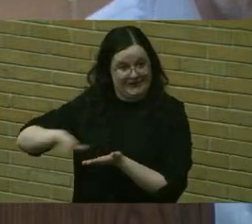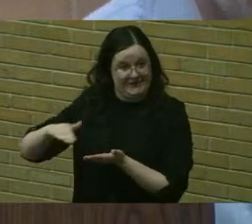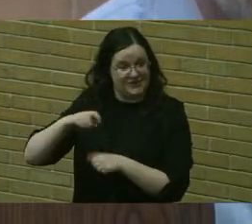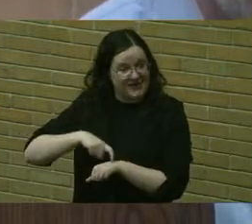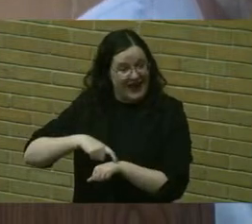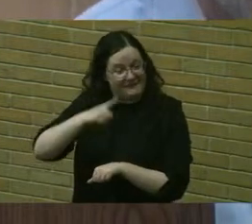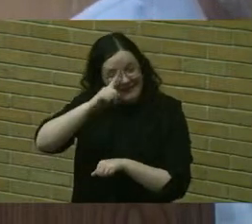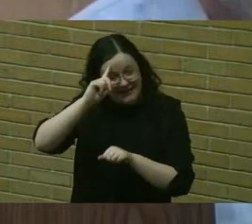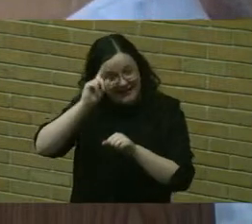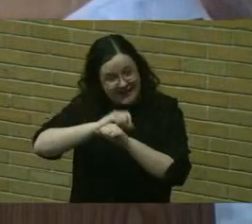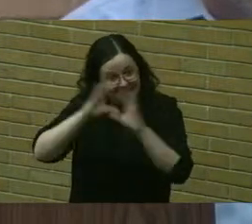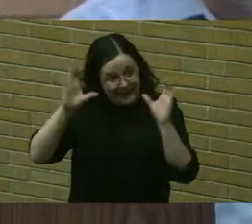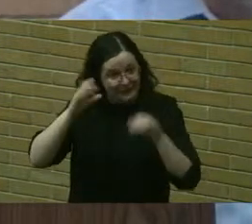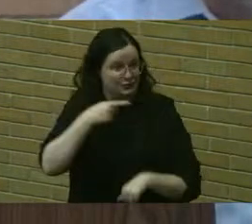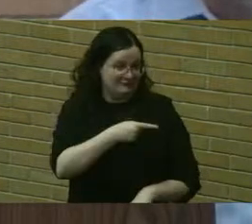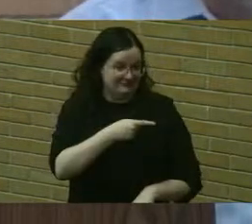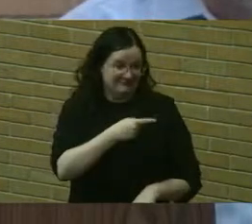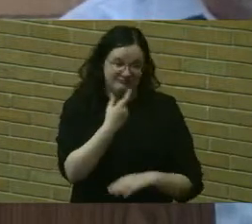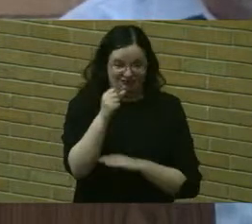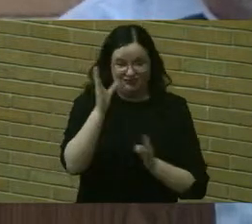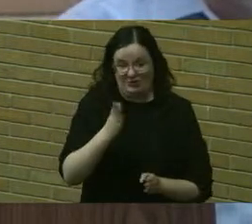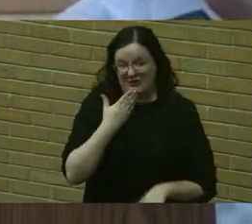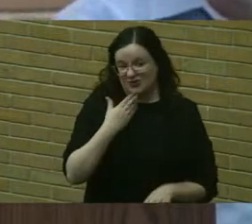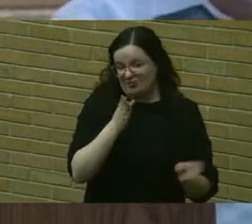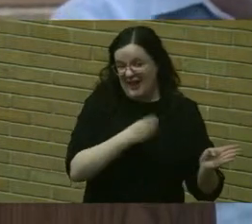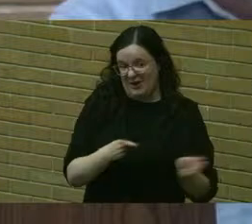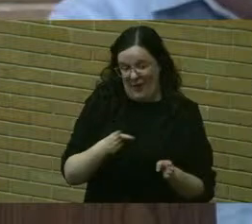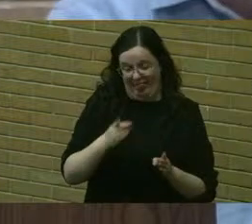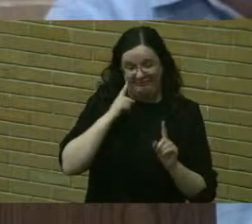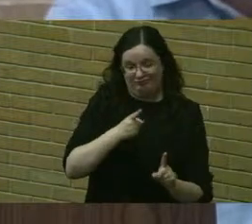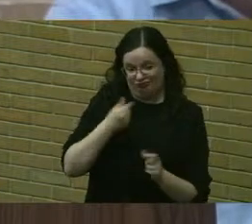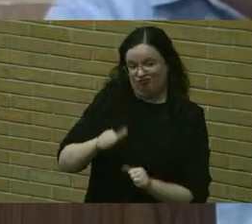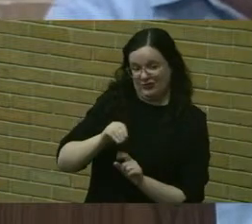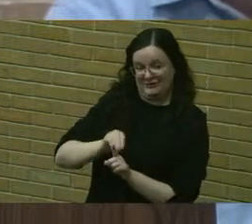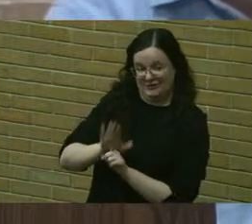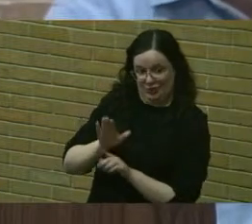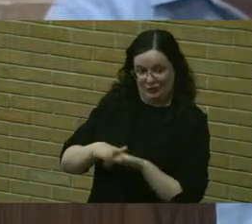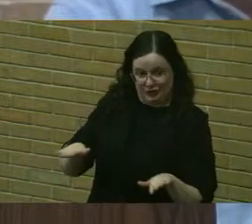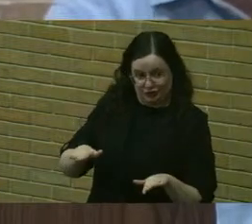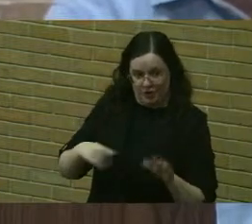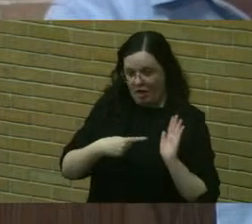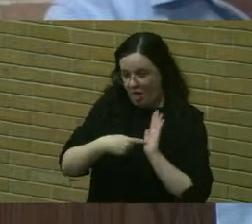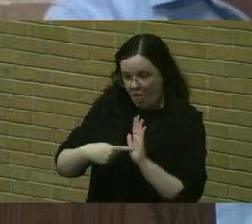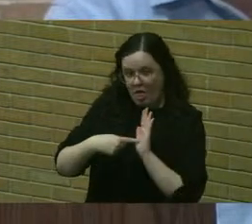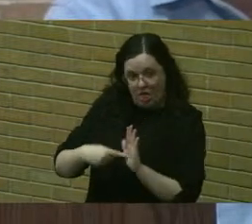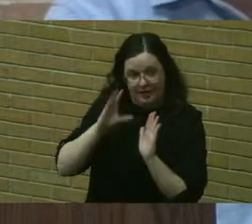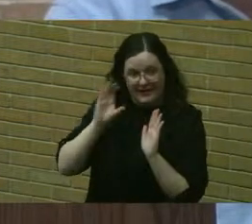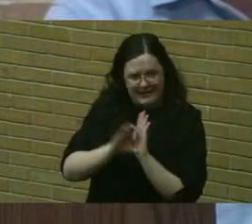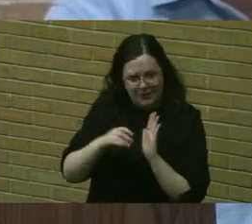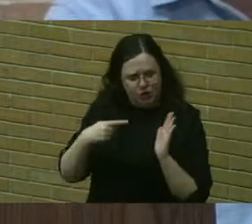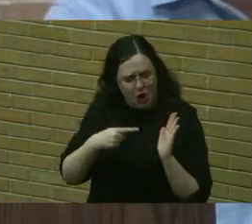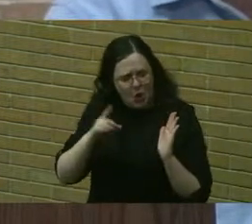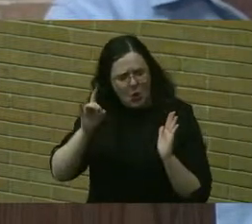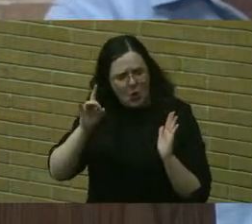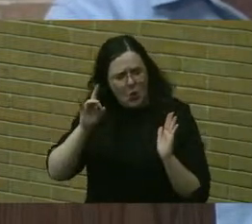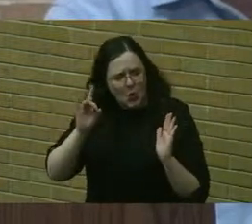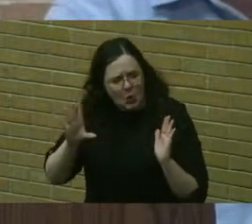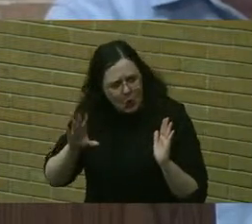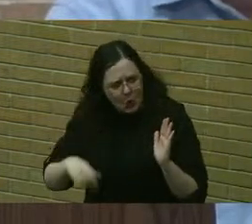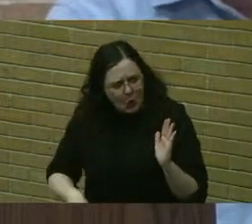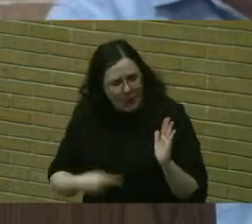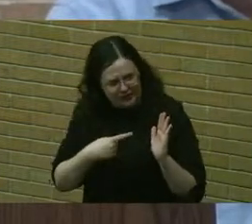how well that was planned, they are exposing the children to images of, I believe, of dead